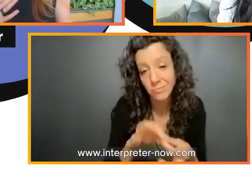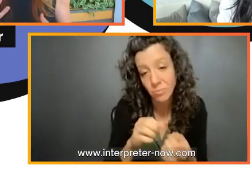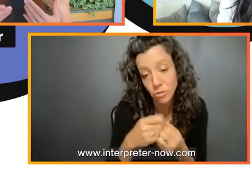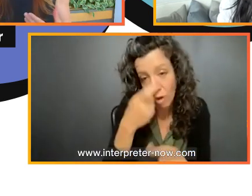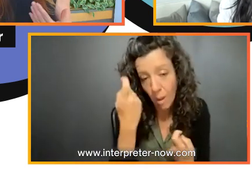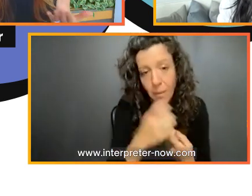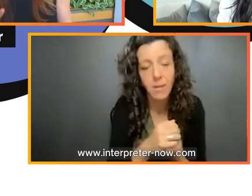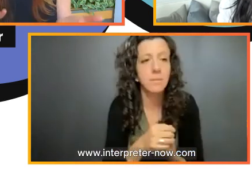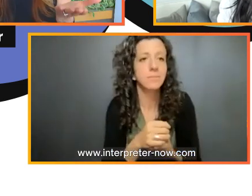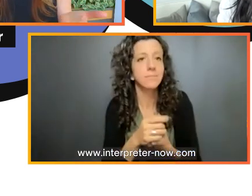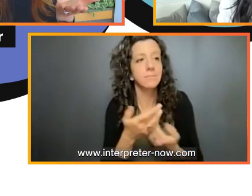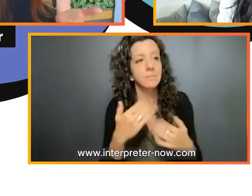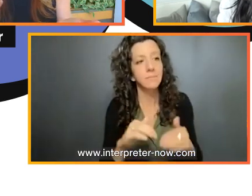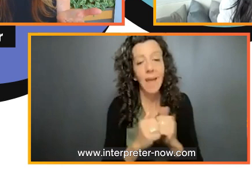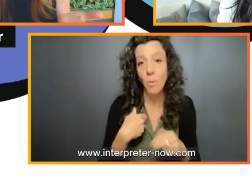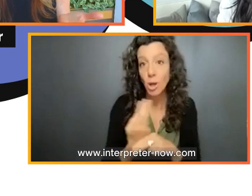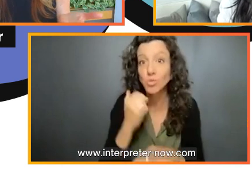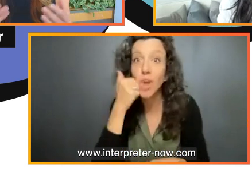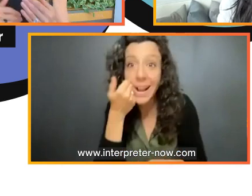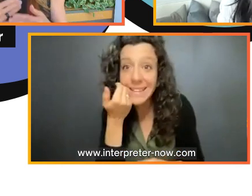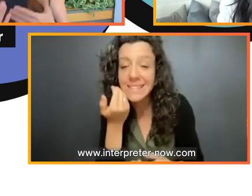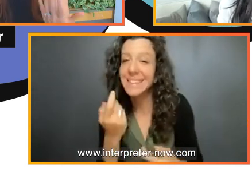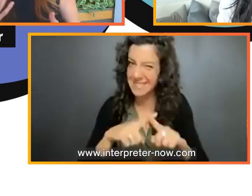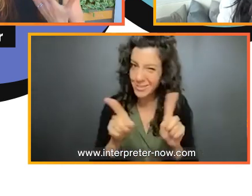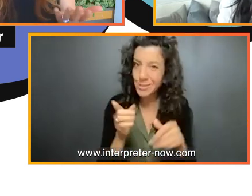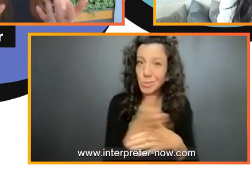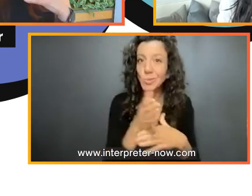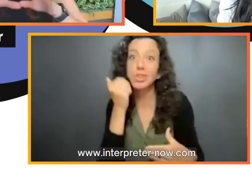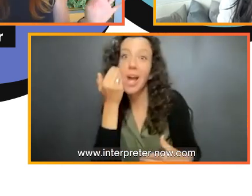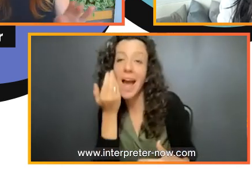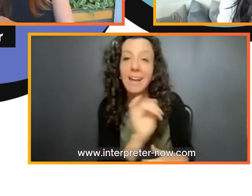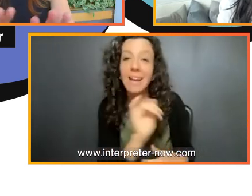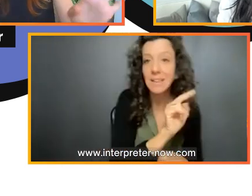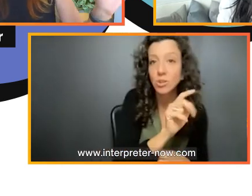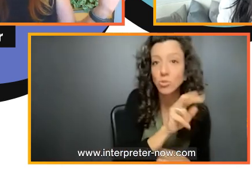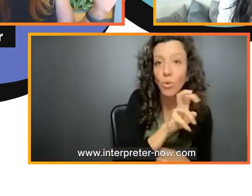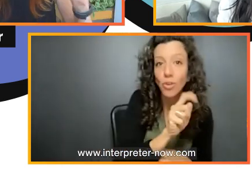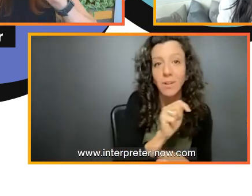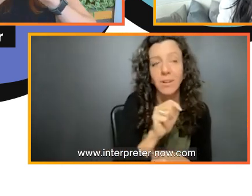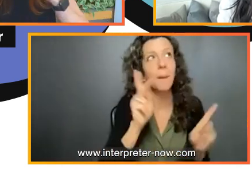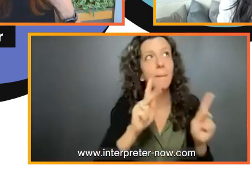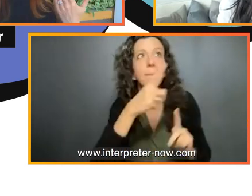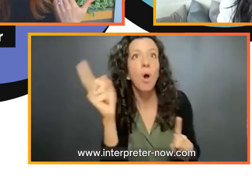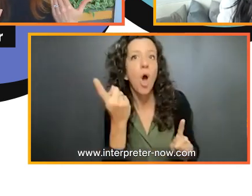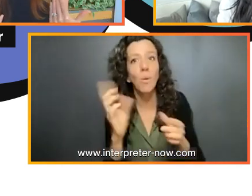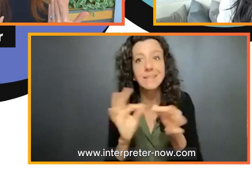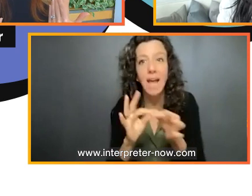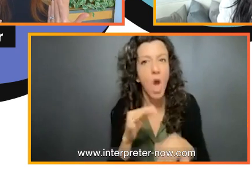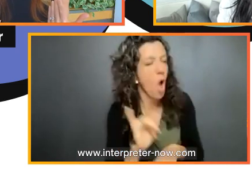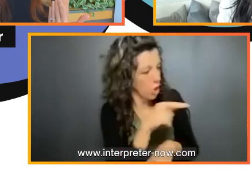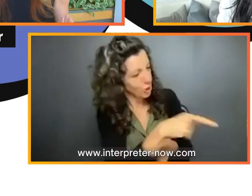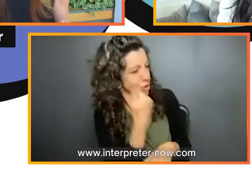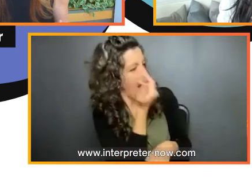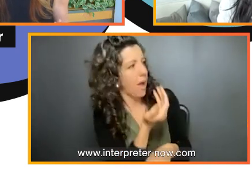Like there's a difference between introversion and shyness, right? And everybody always said I was shy. I started